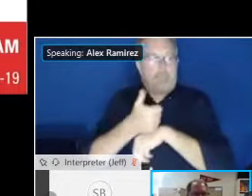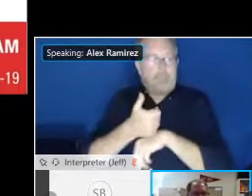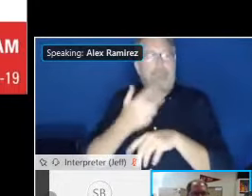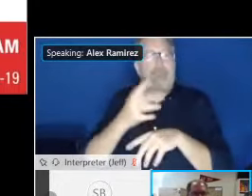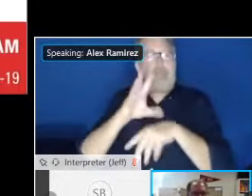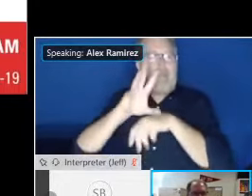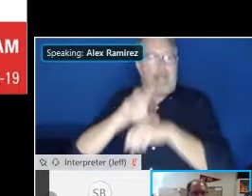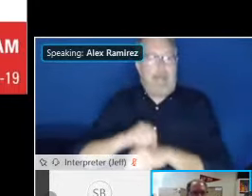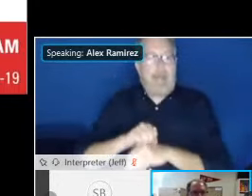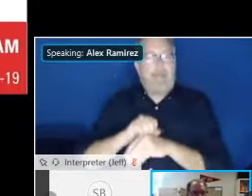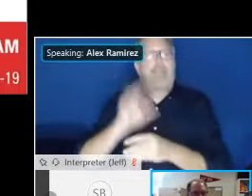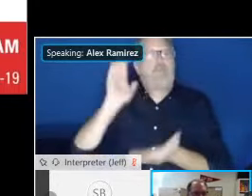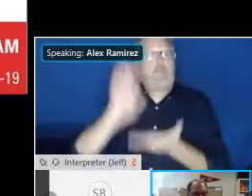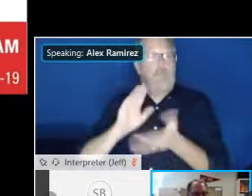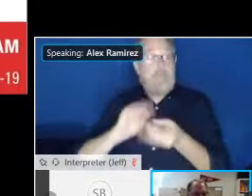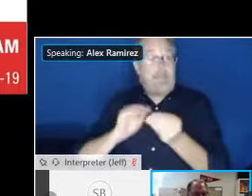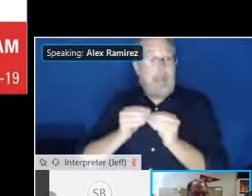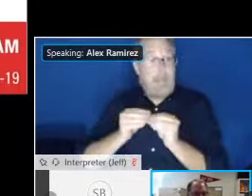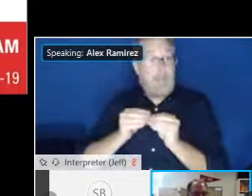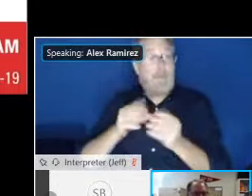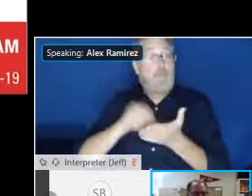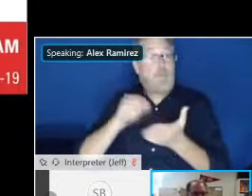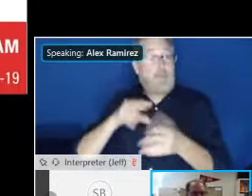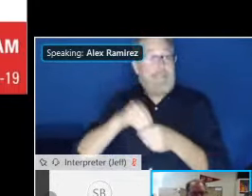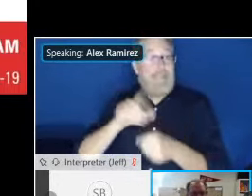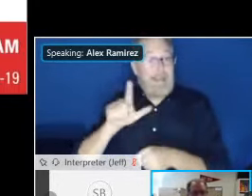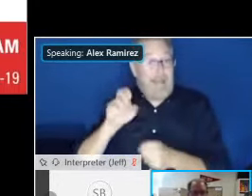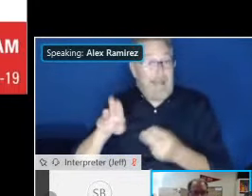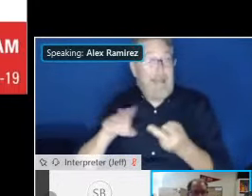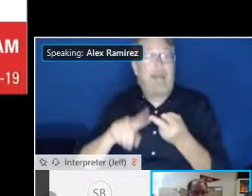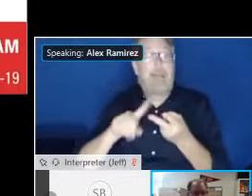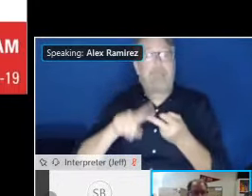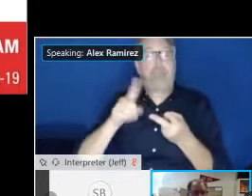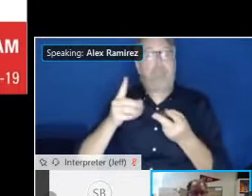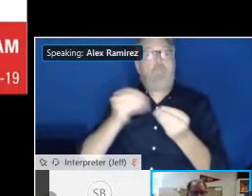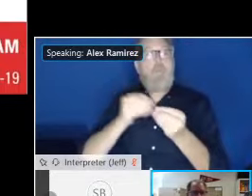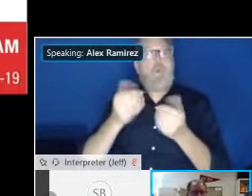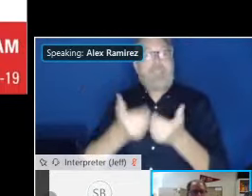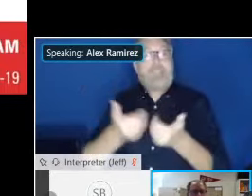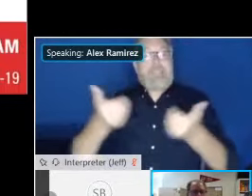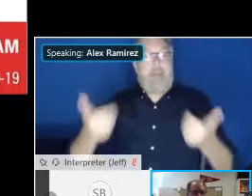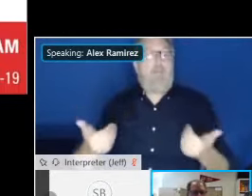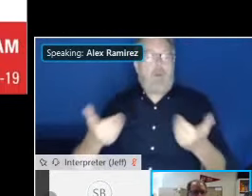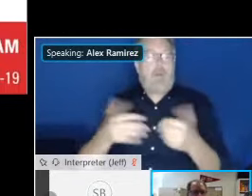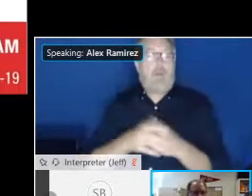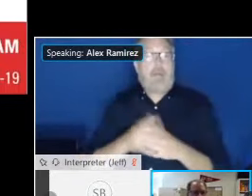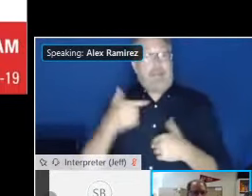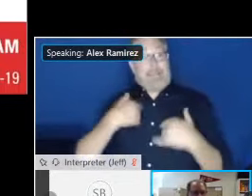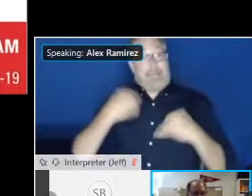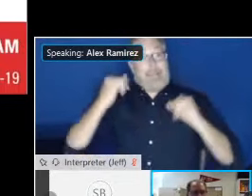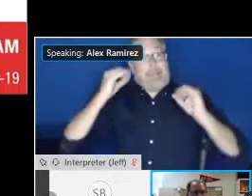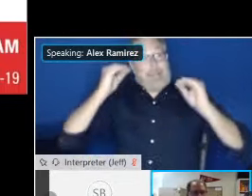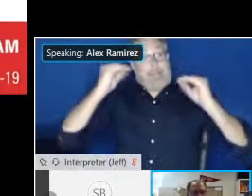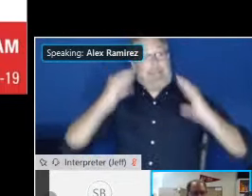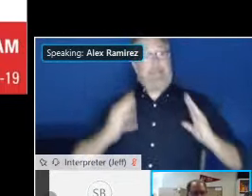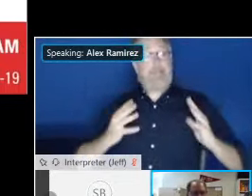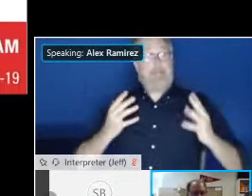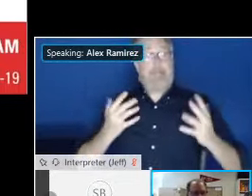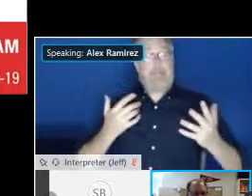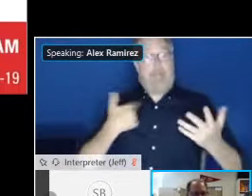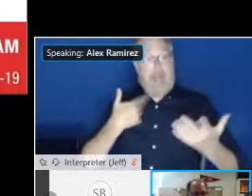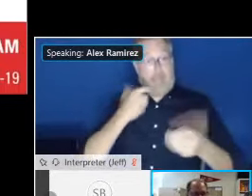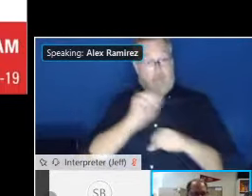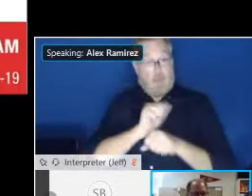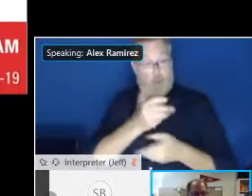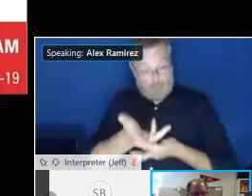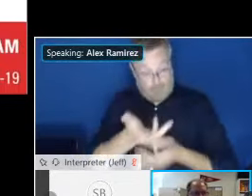our student numbers in the labs, creating more separation. And even as an instructor, if I have to work with the students in the lab,